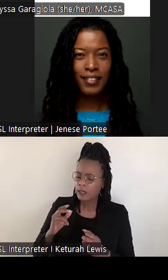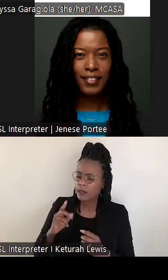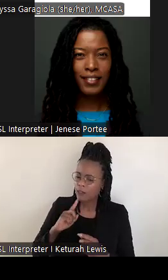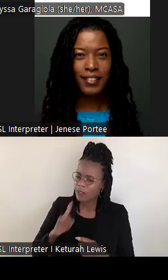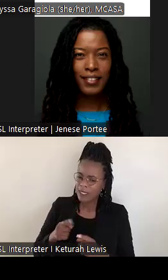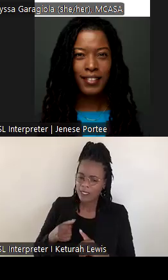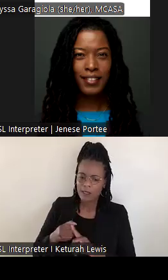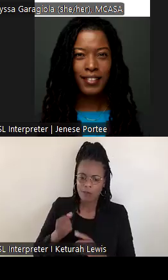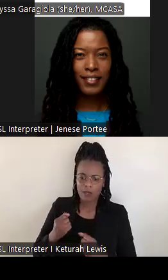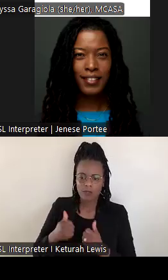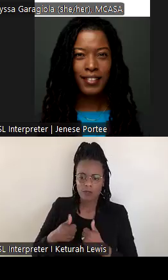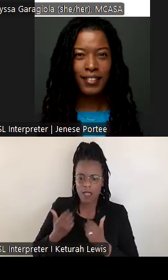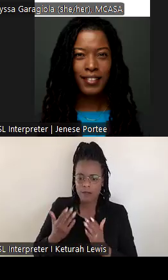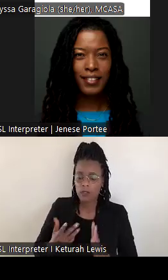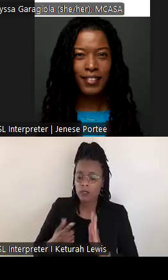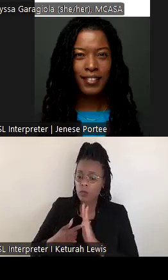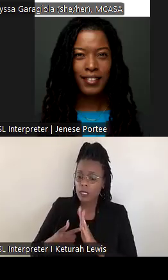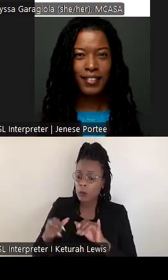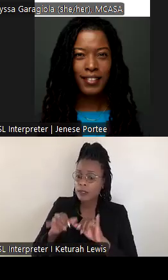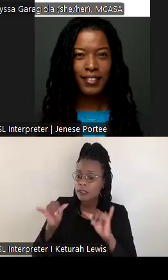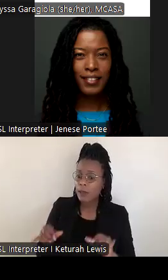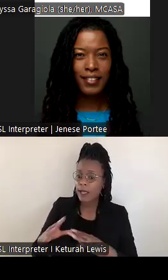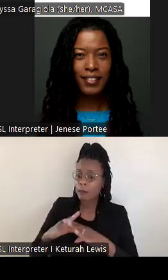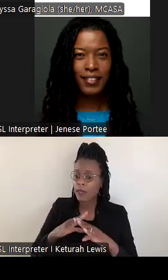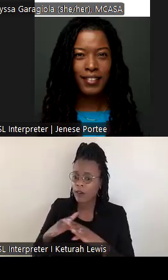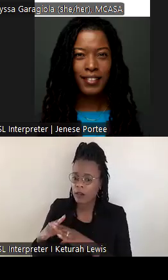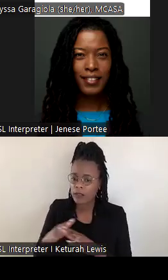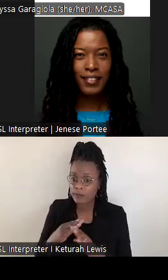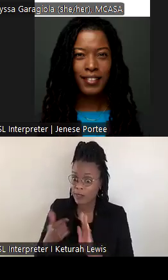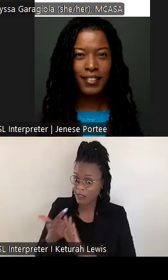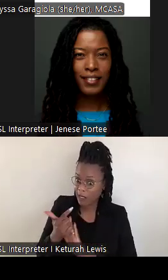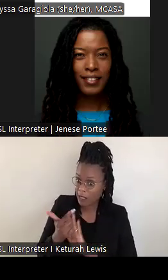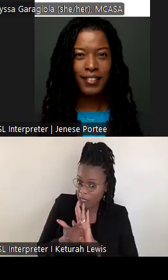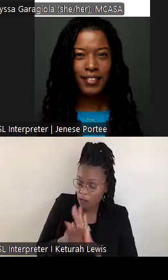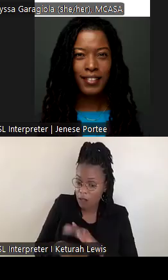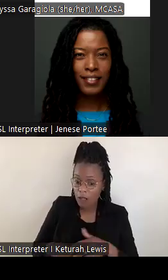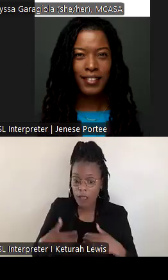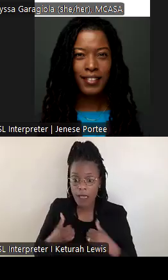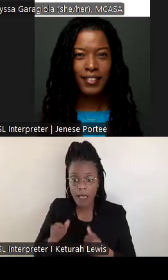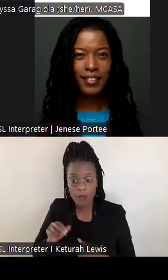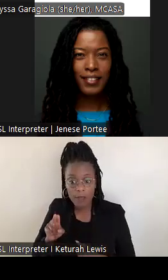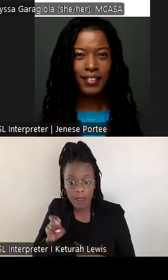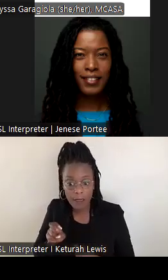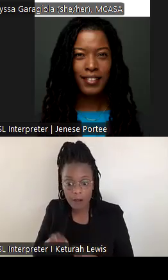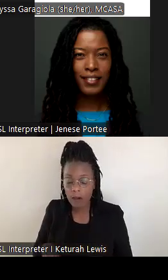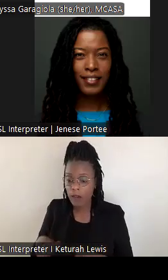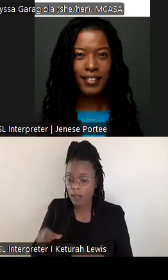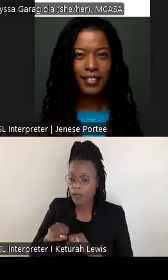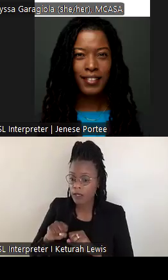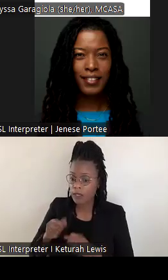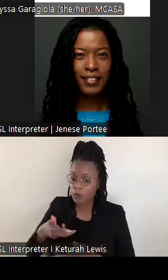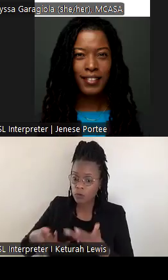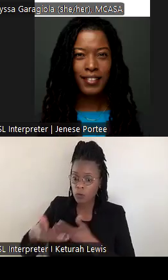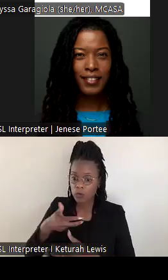barriers. So you might see barriers in the legal system, the healthcare system, or social service institutions. They